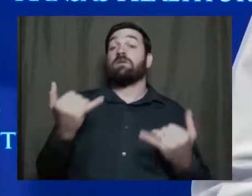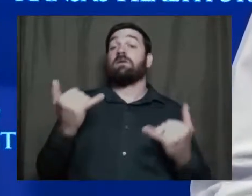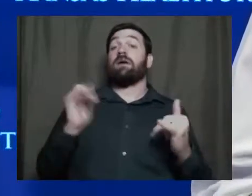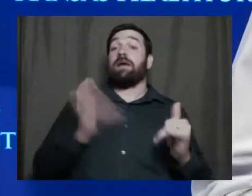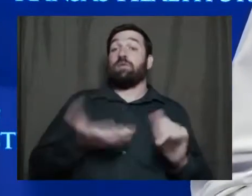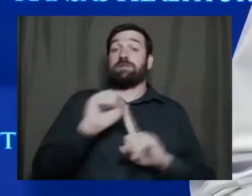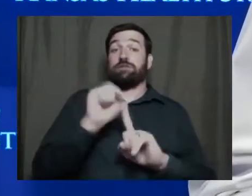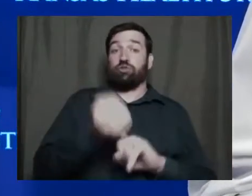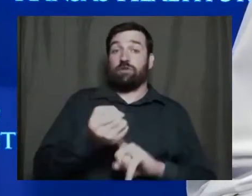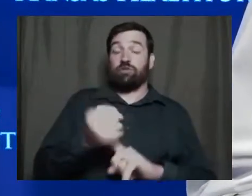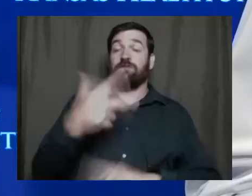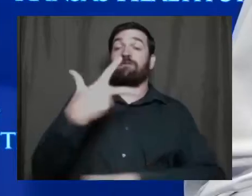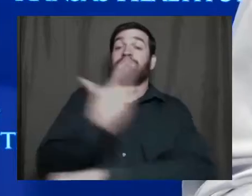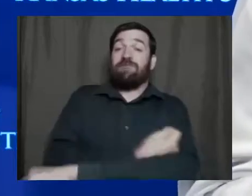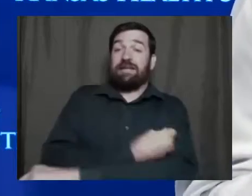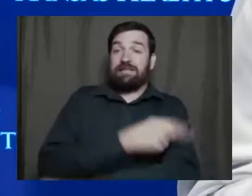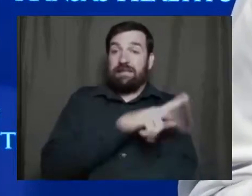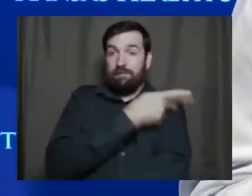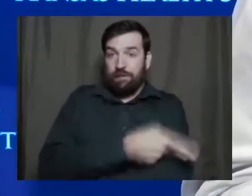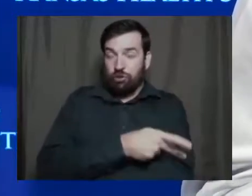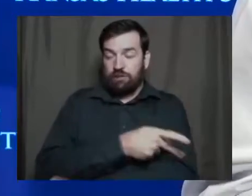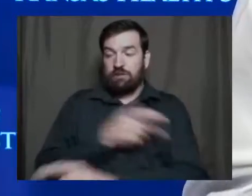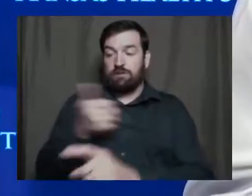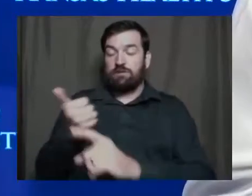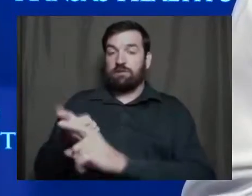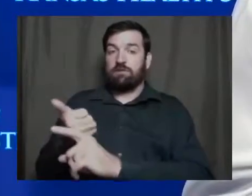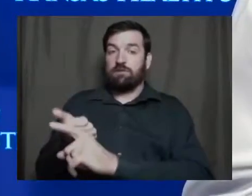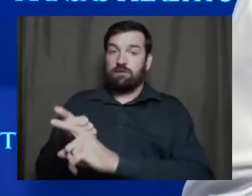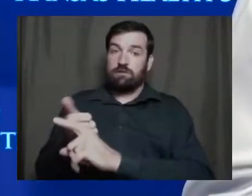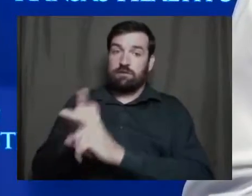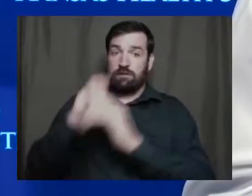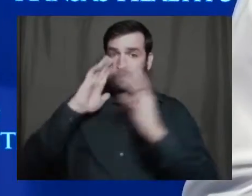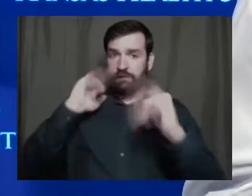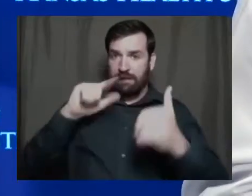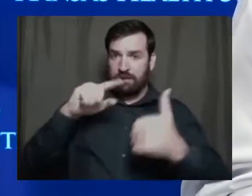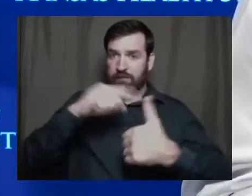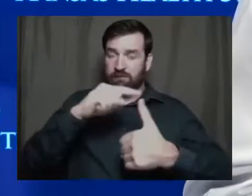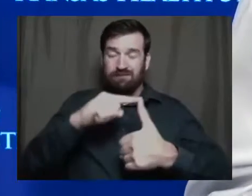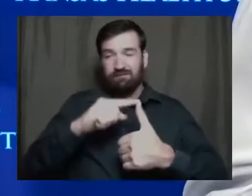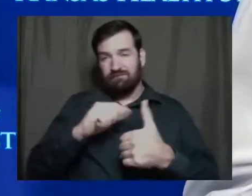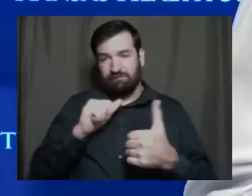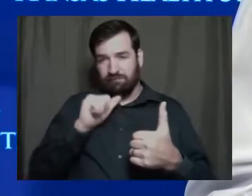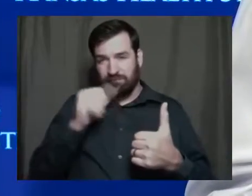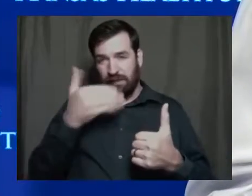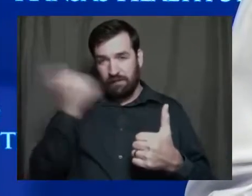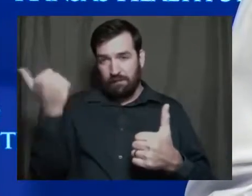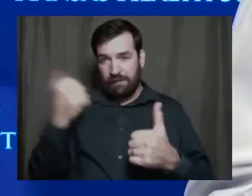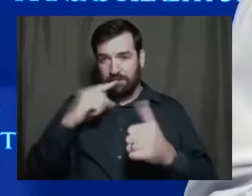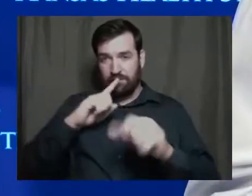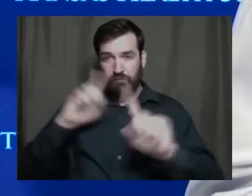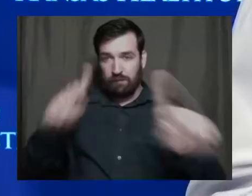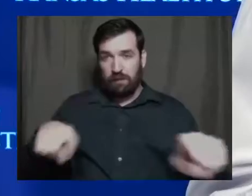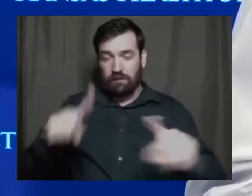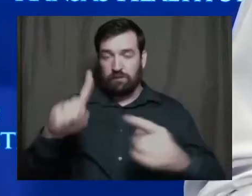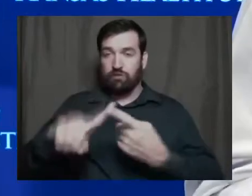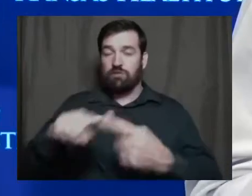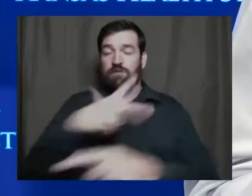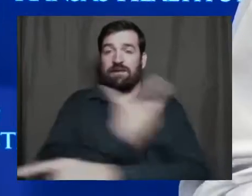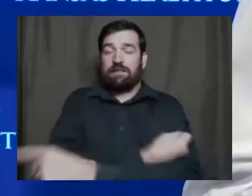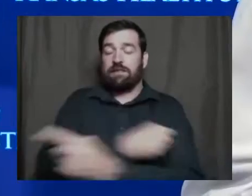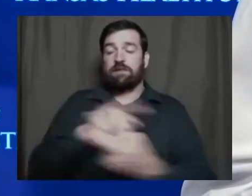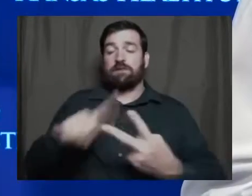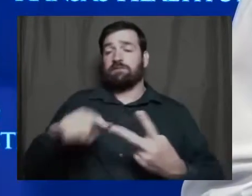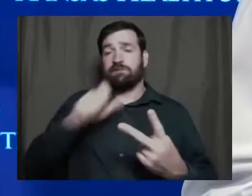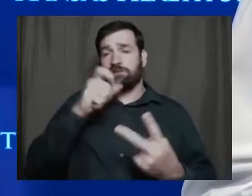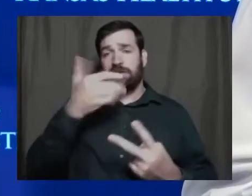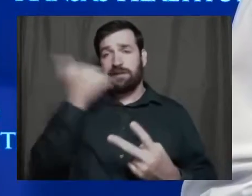vaccinated patients who are elderly, who you would expect, A, they may not have the best vaccine response, B, they don't have the best immune system, will be,